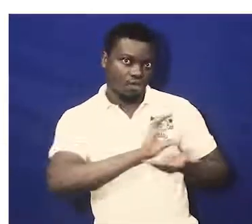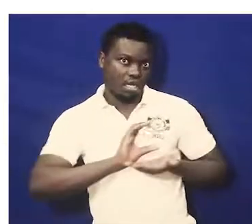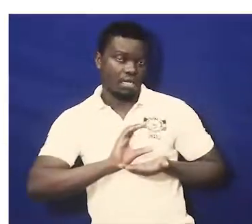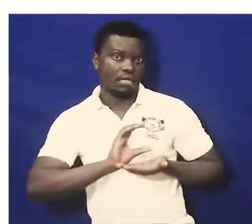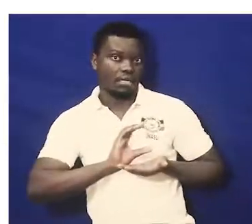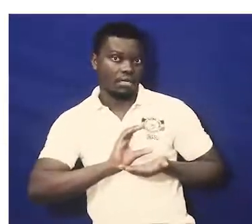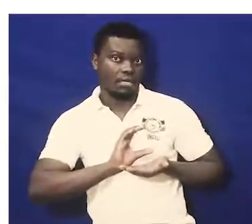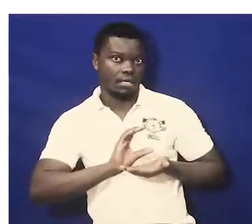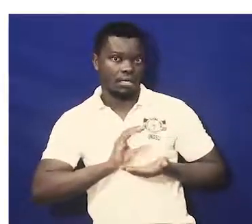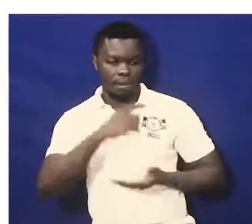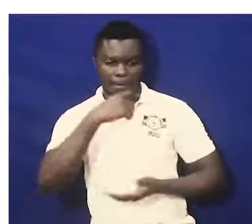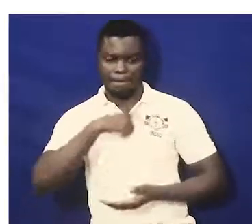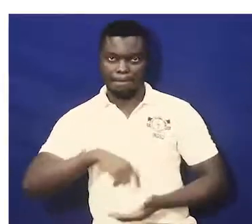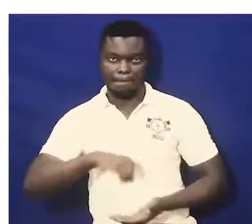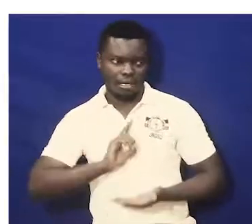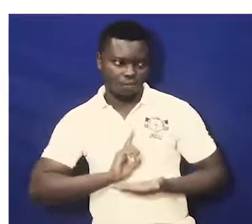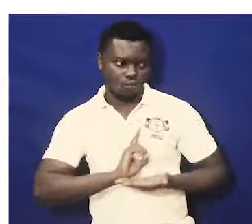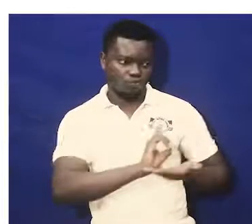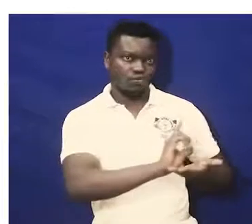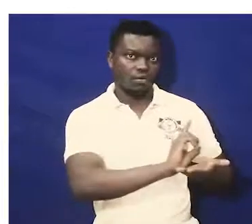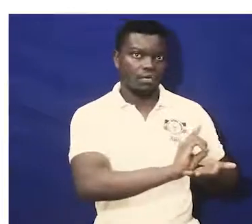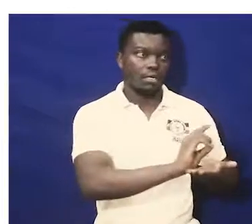a wholesaler